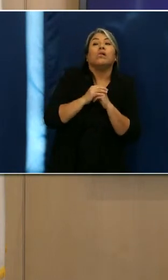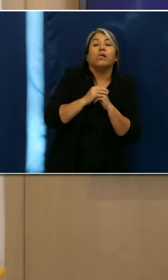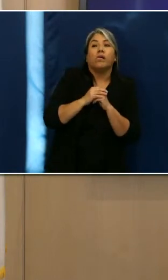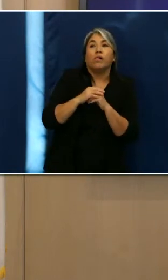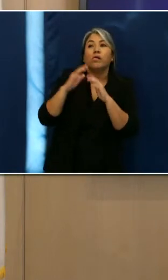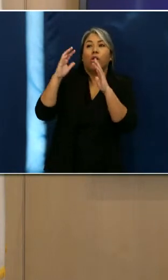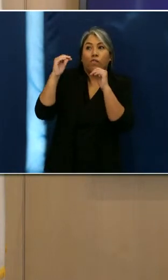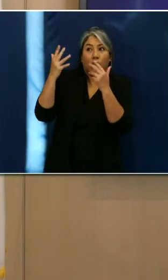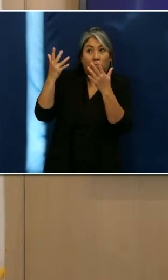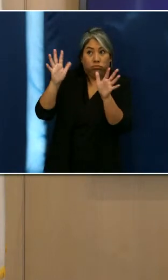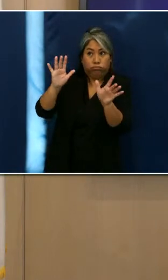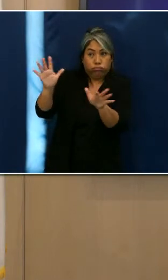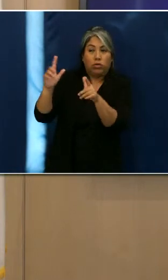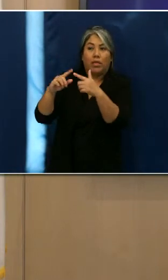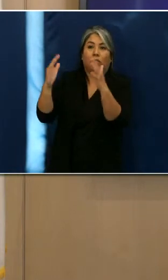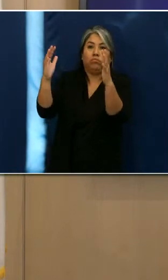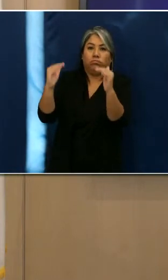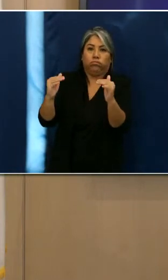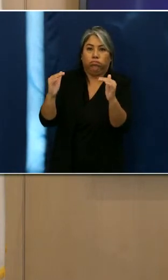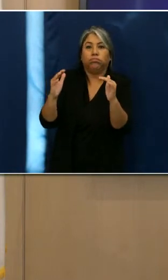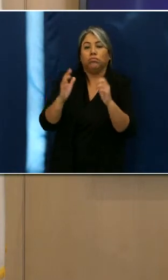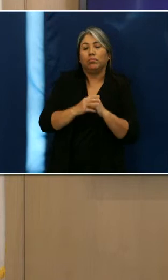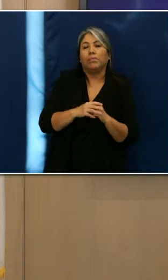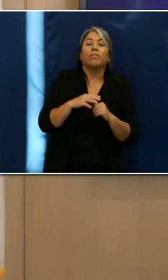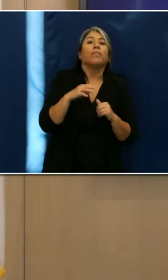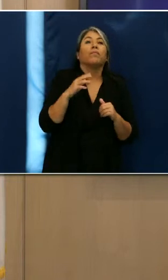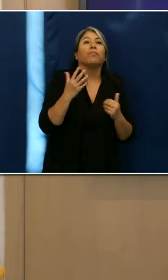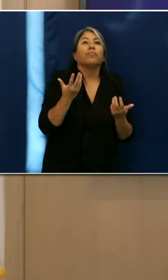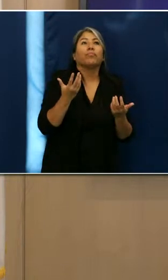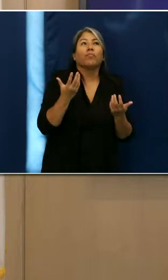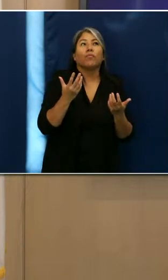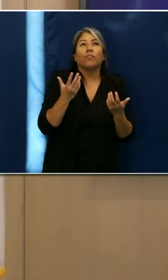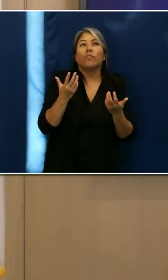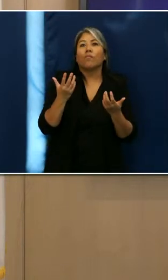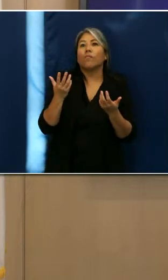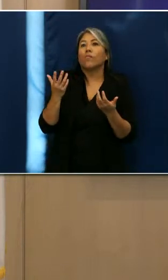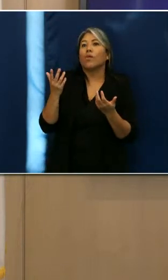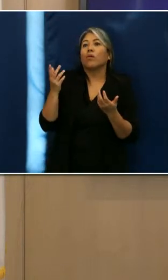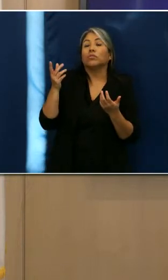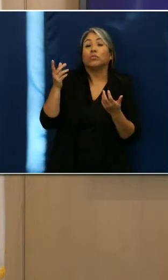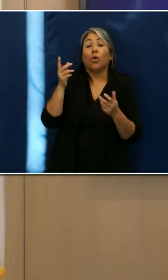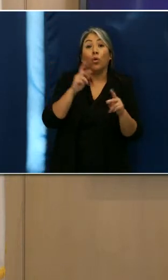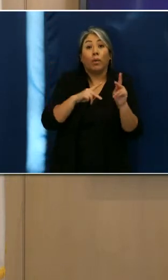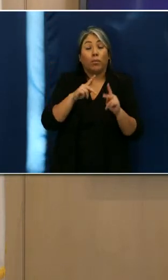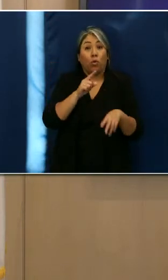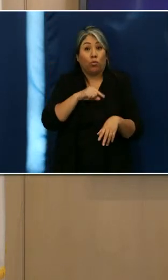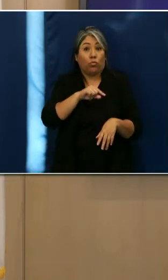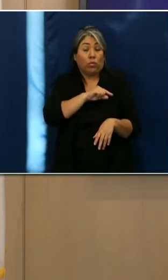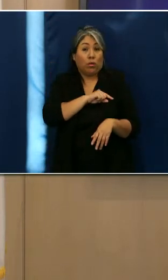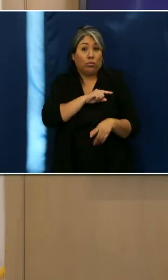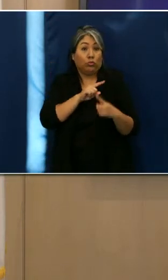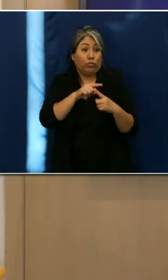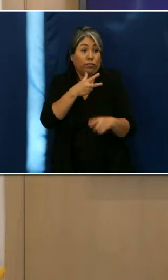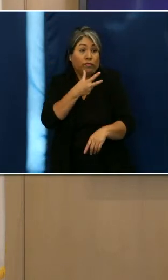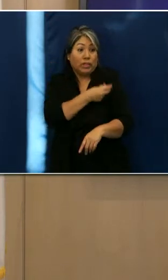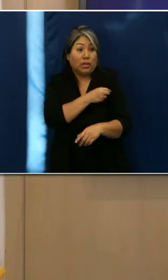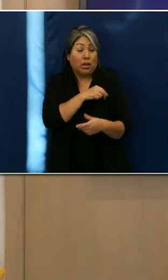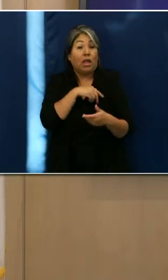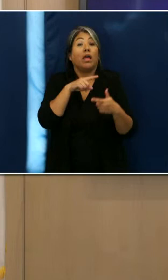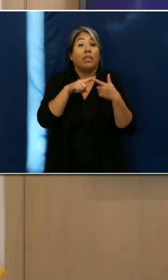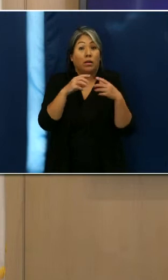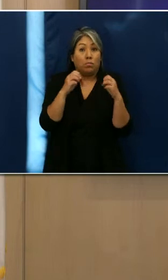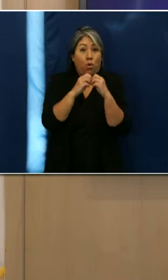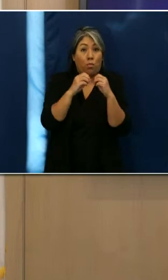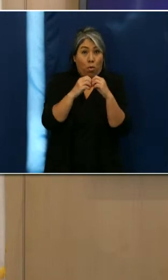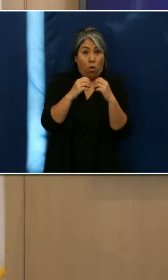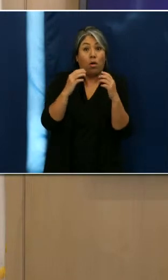on to the lower tiers quickly. As the number of those eligible to be vaccinated expands, we will certainly